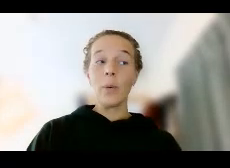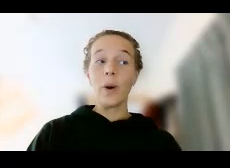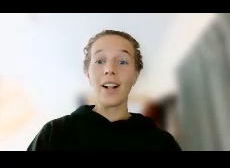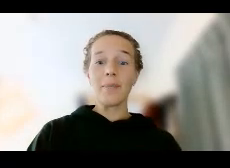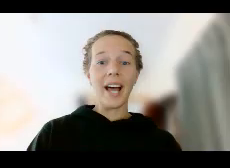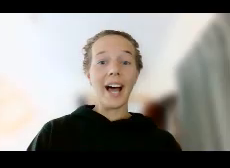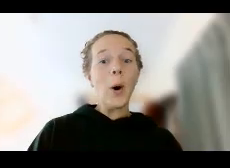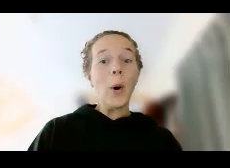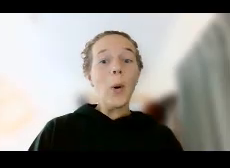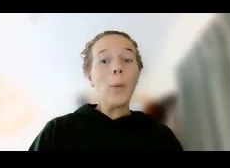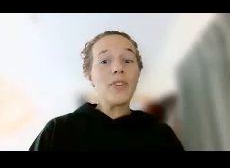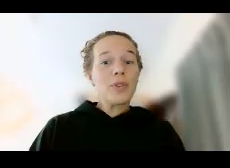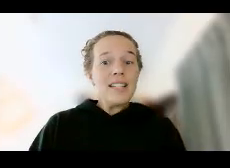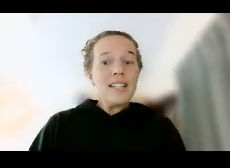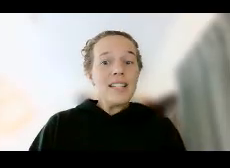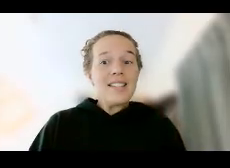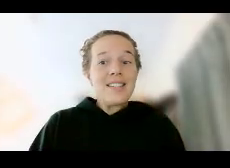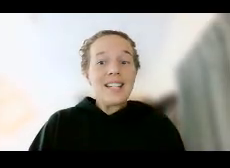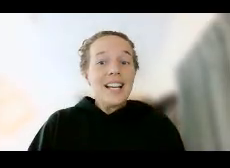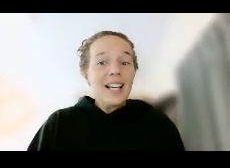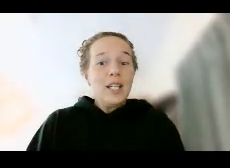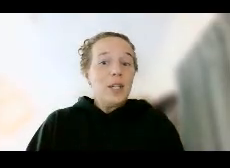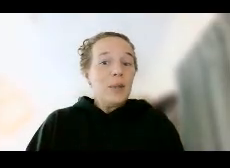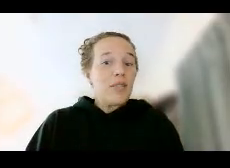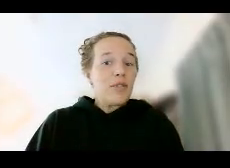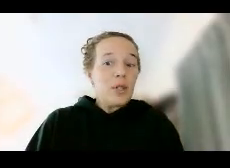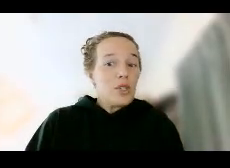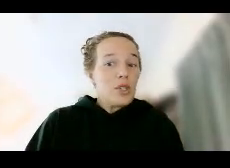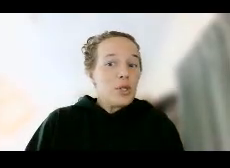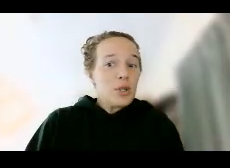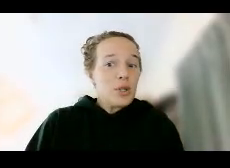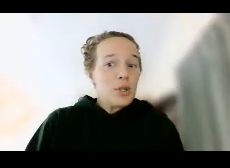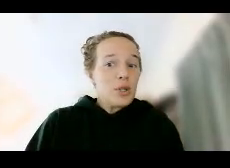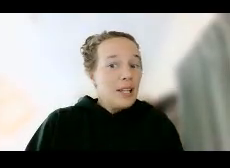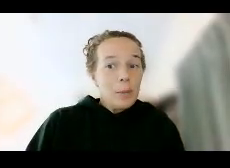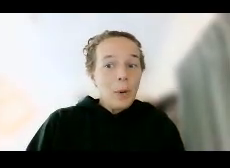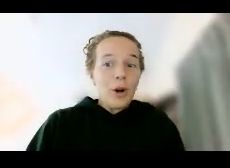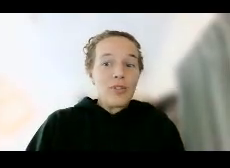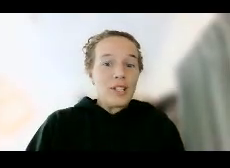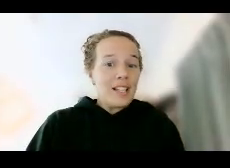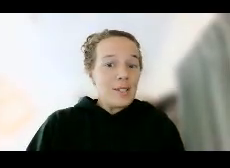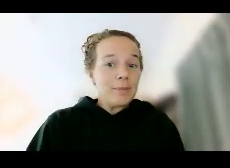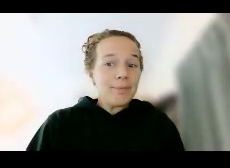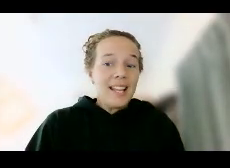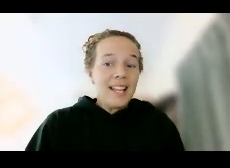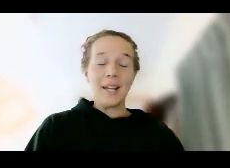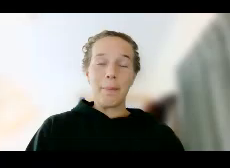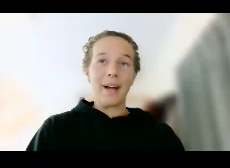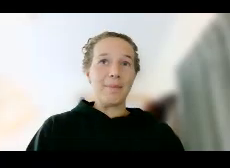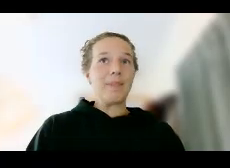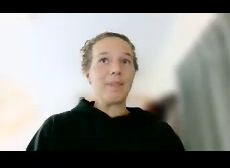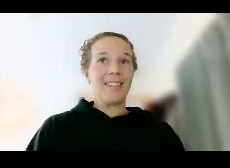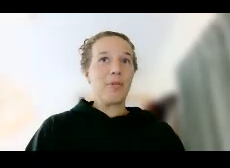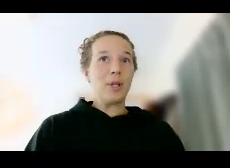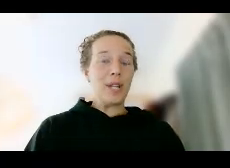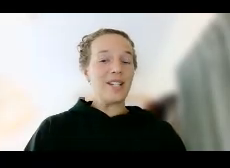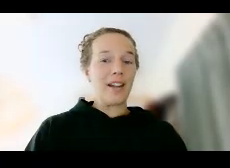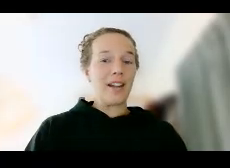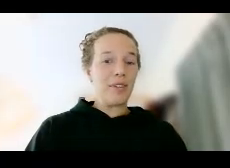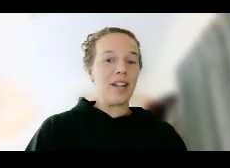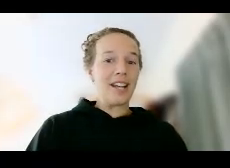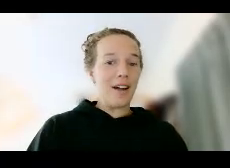Yeah, well, I hope we've convinced you that forage fish deserve a little bit more of your attention. But I